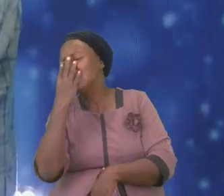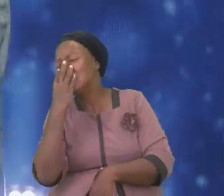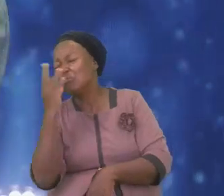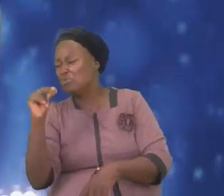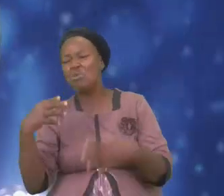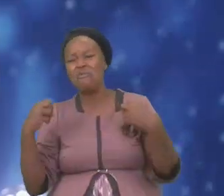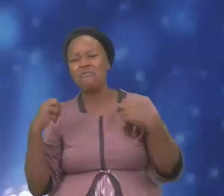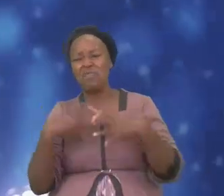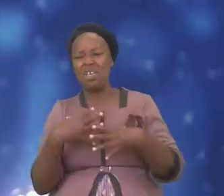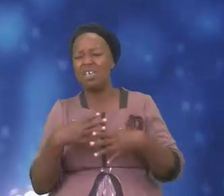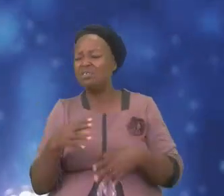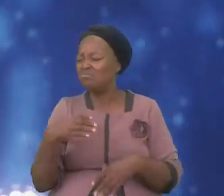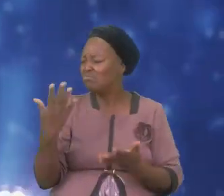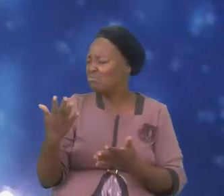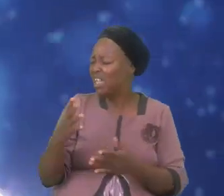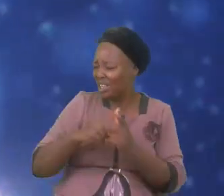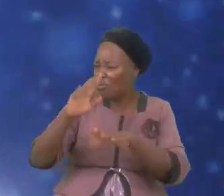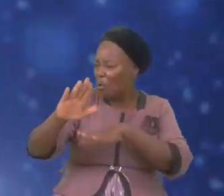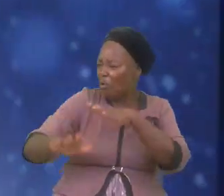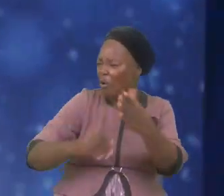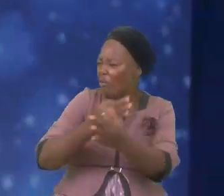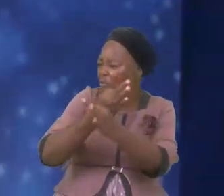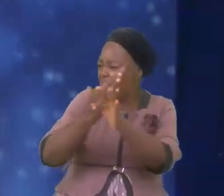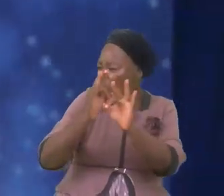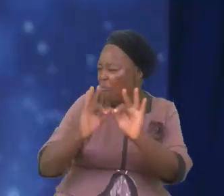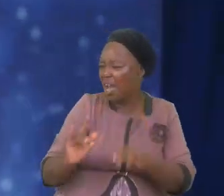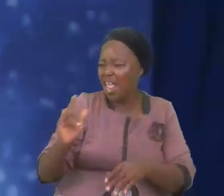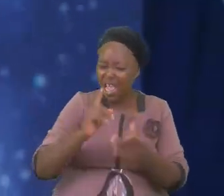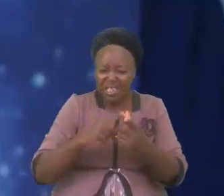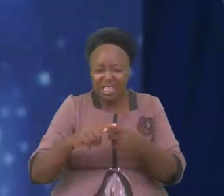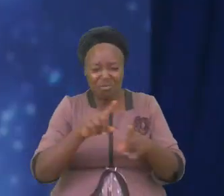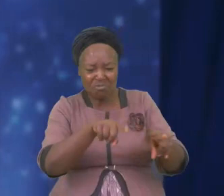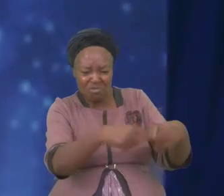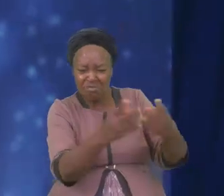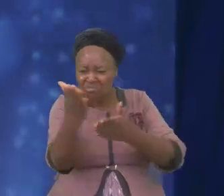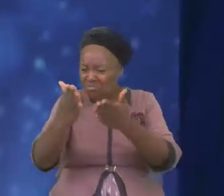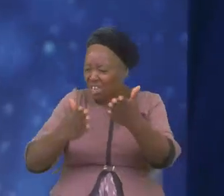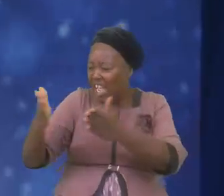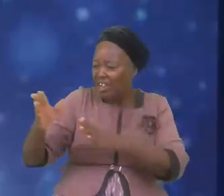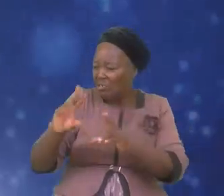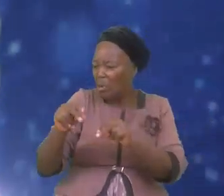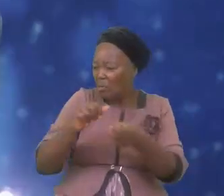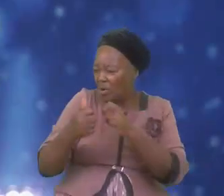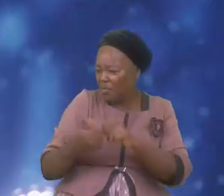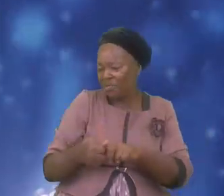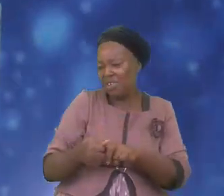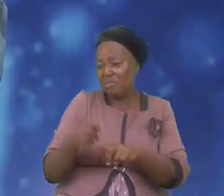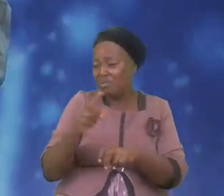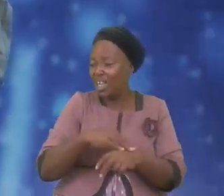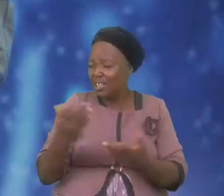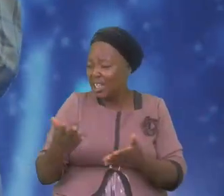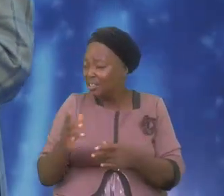without any kind of apprehension, whether they're going to get back home or not. They say the good